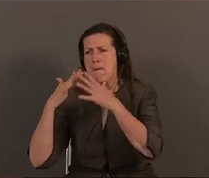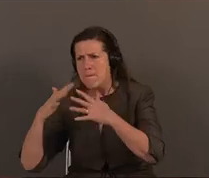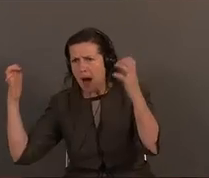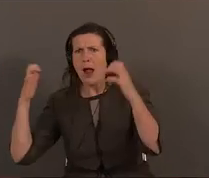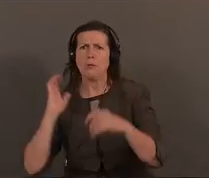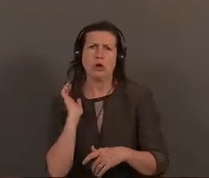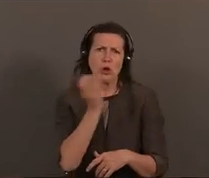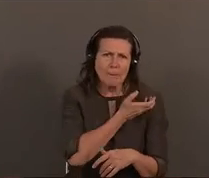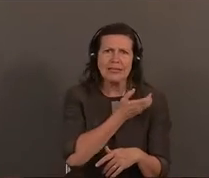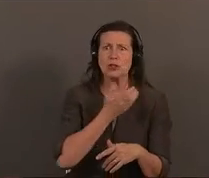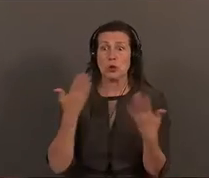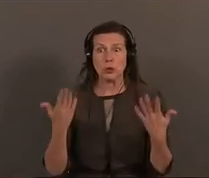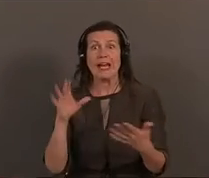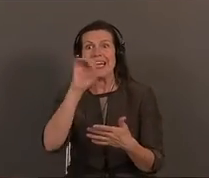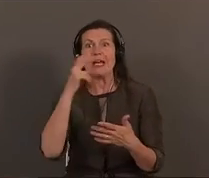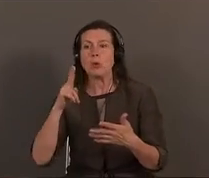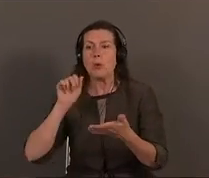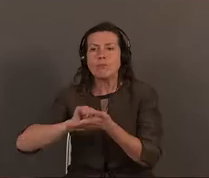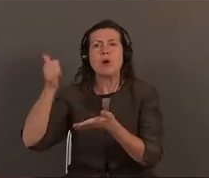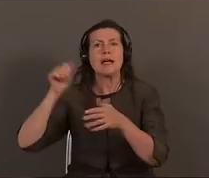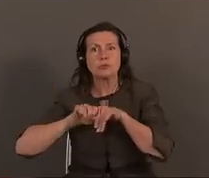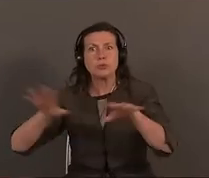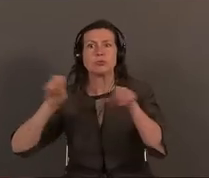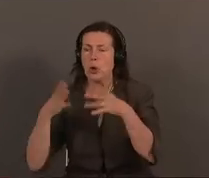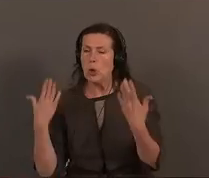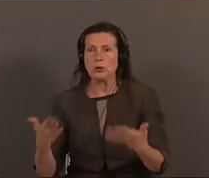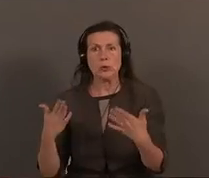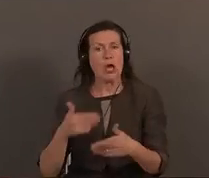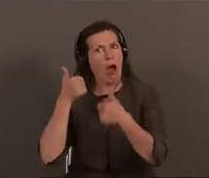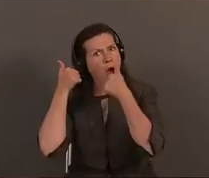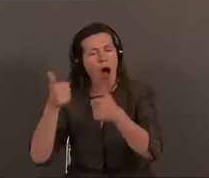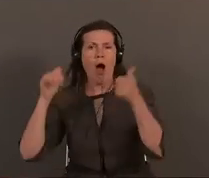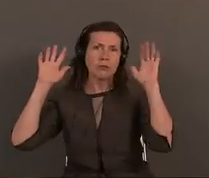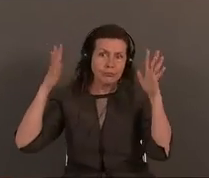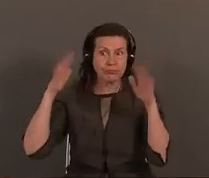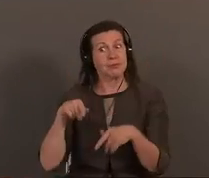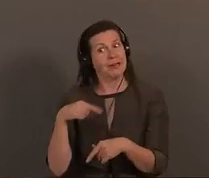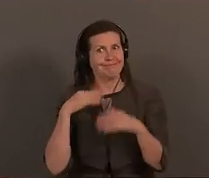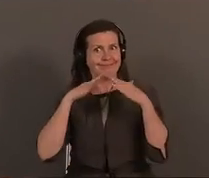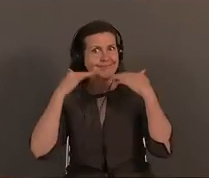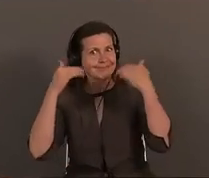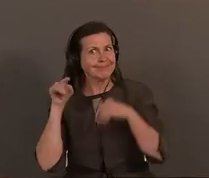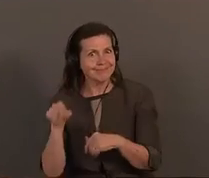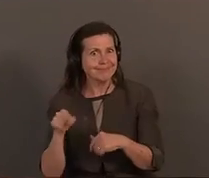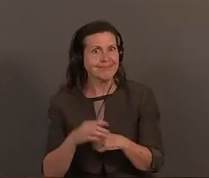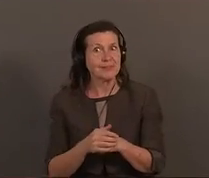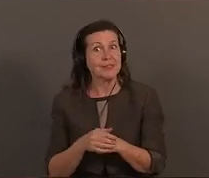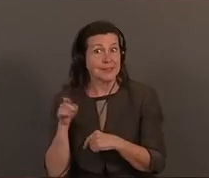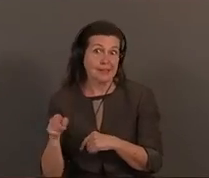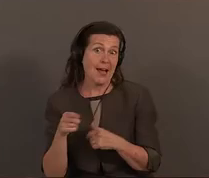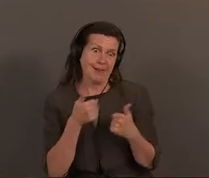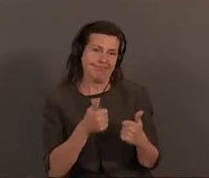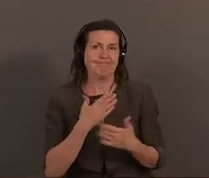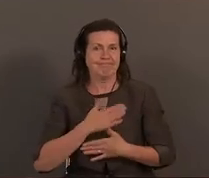the European press today, so that's rare enough to be savored, I guess. And in Les Echos, which